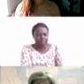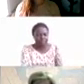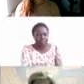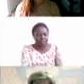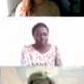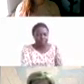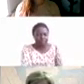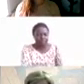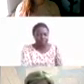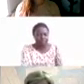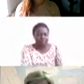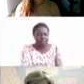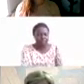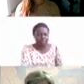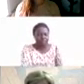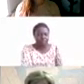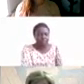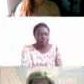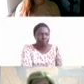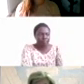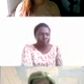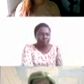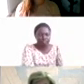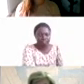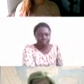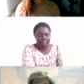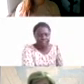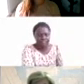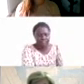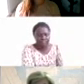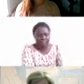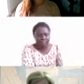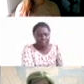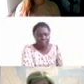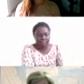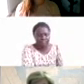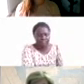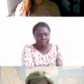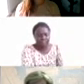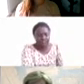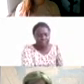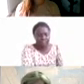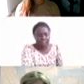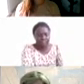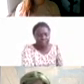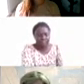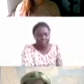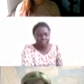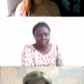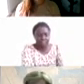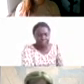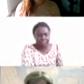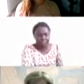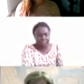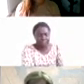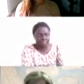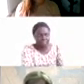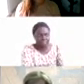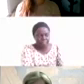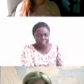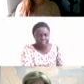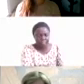raise awareness so that people understand that they don't have access. It's important